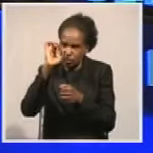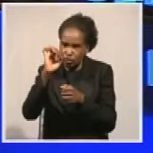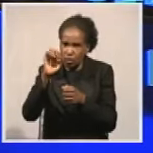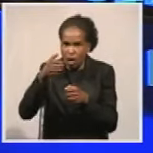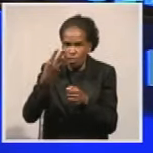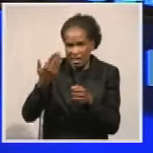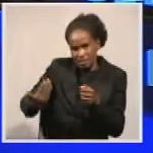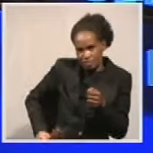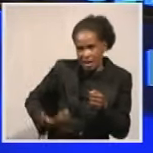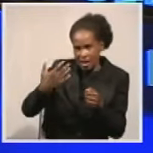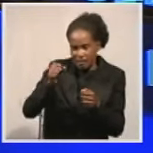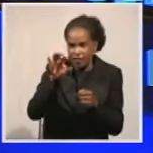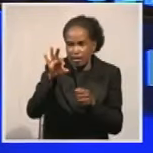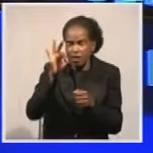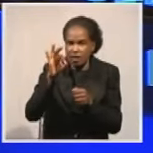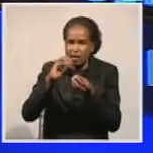Assembly. So